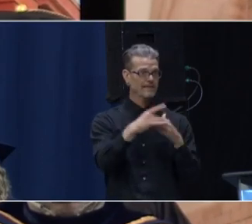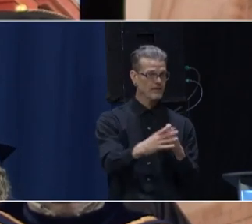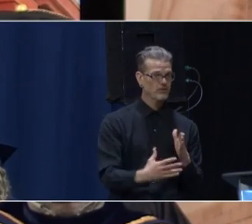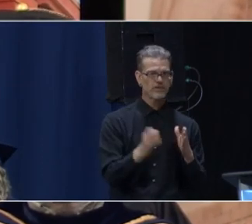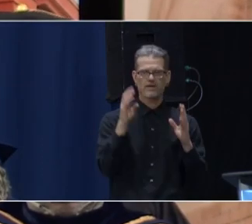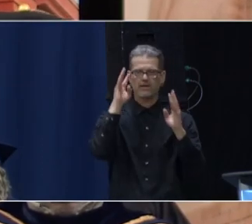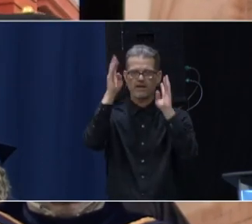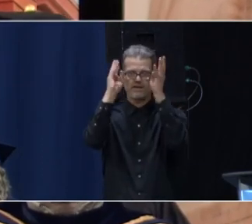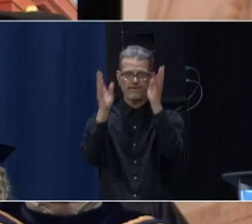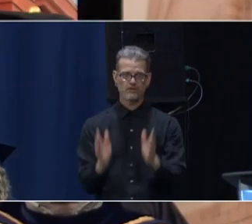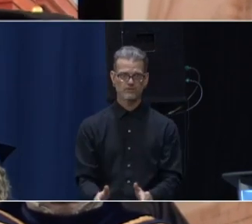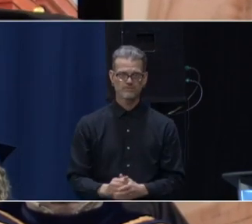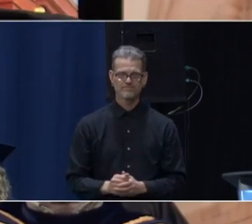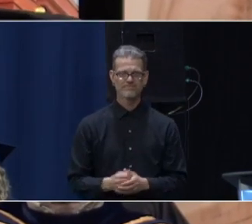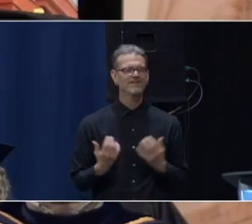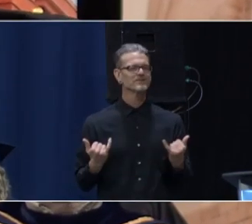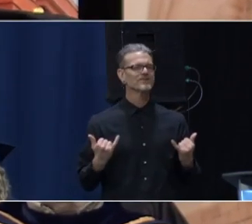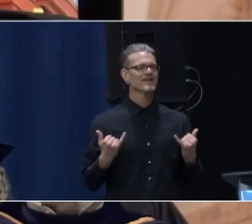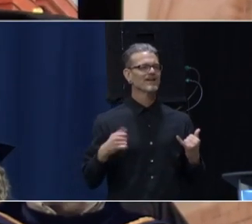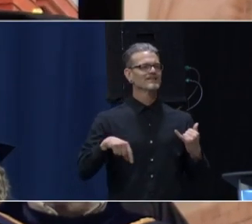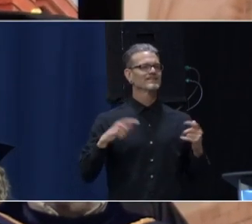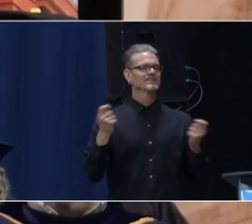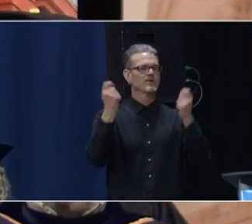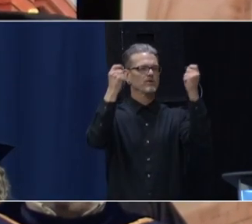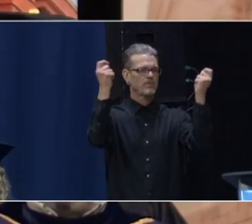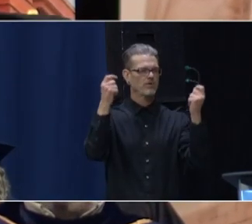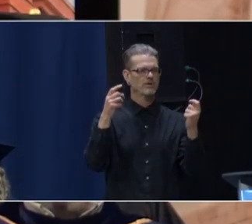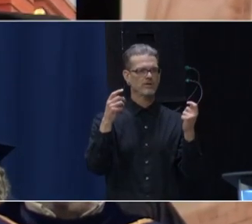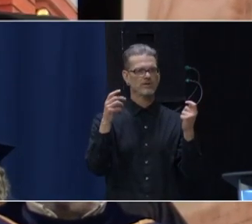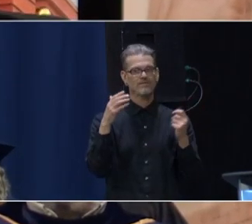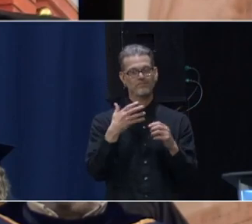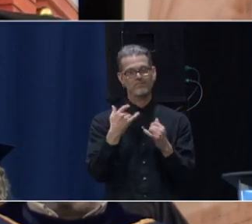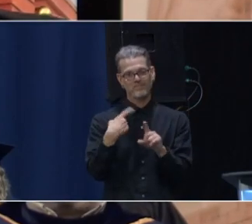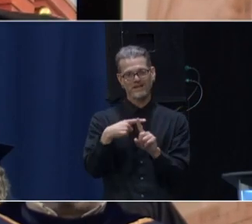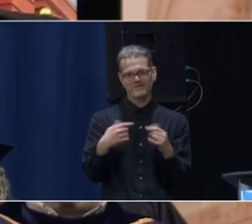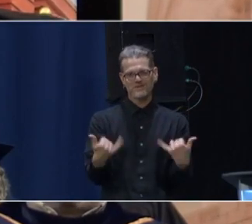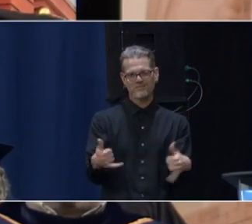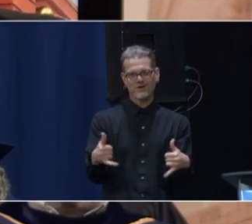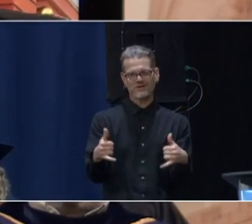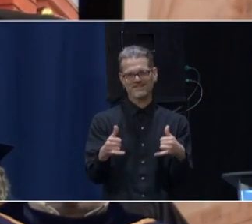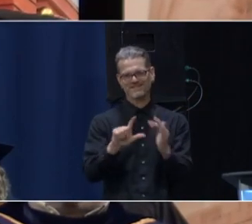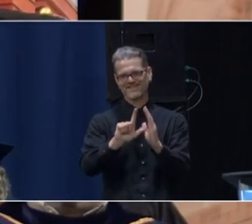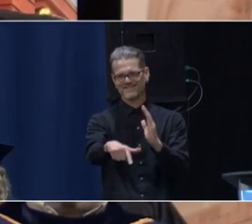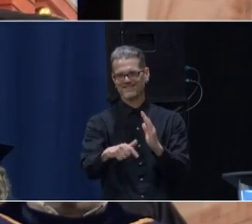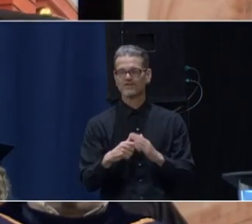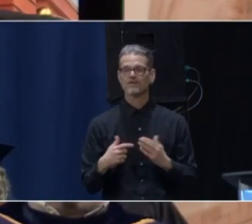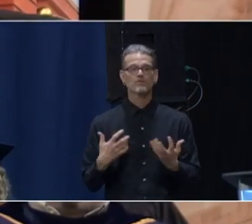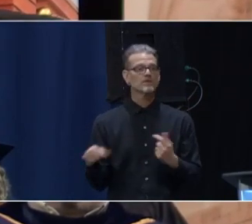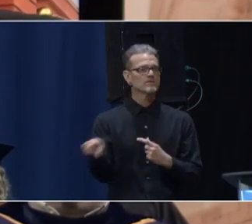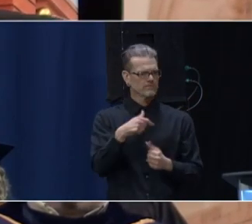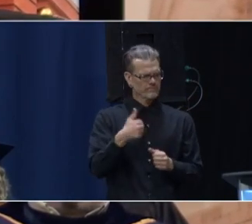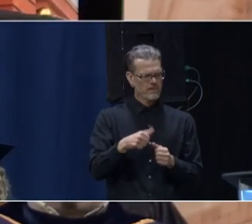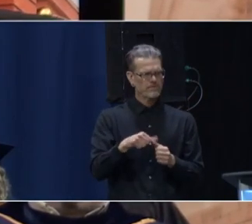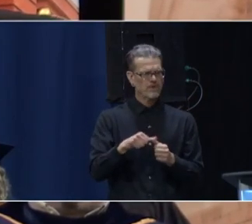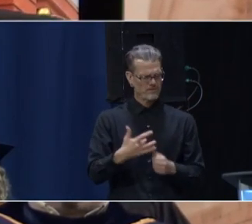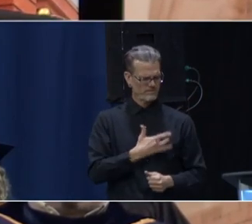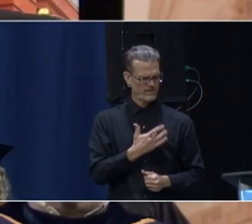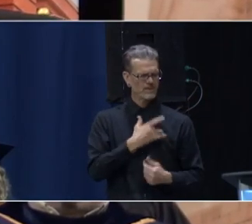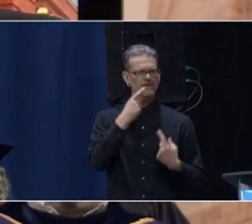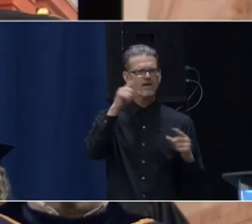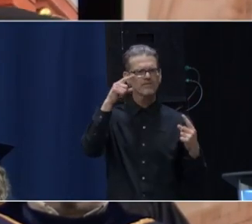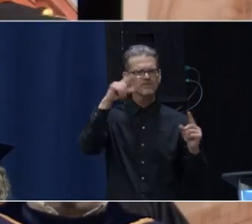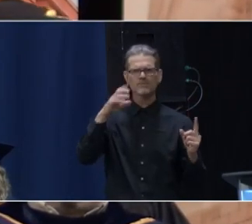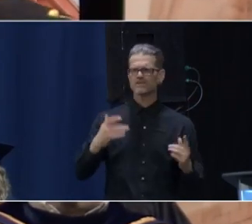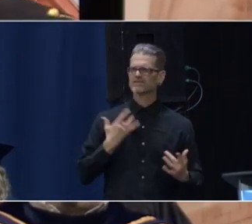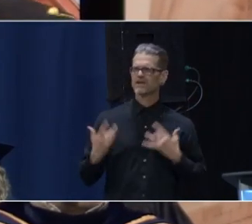As you enjoy today's ceremony and the celebrations that will surely follow, I want you to remember the sense of accomplishment and excitement